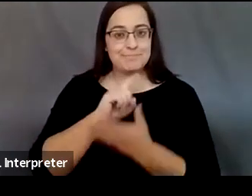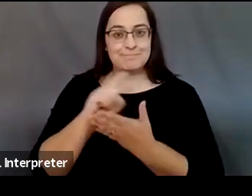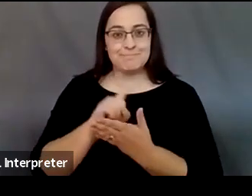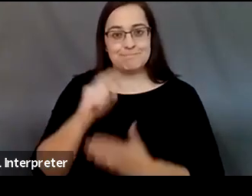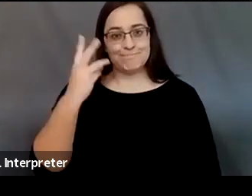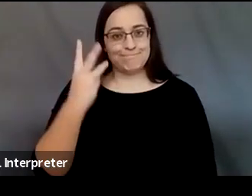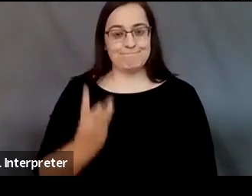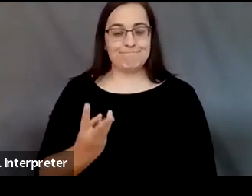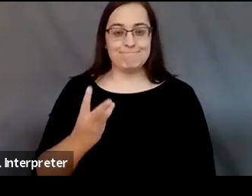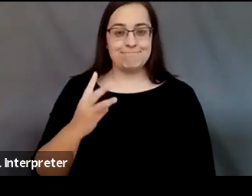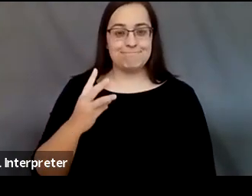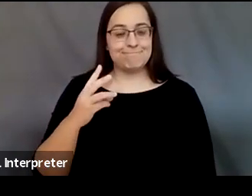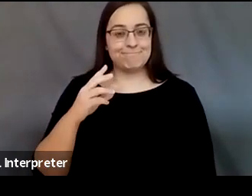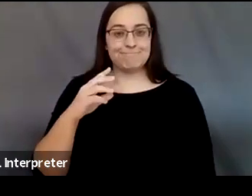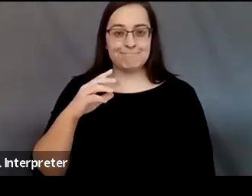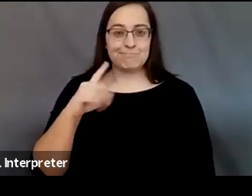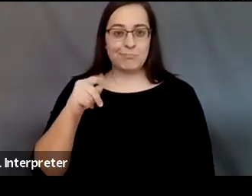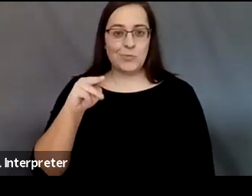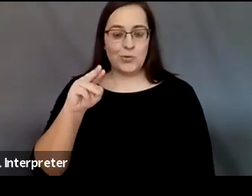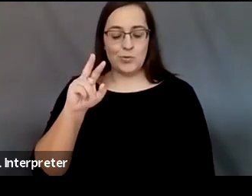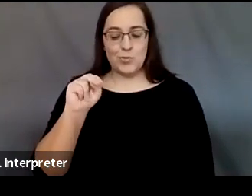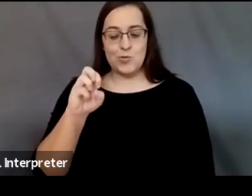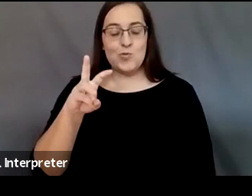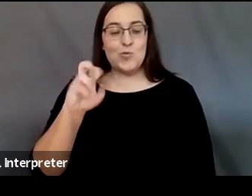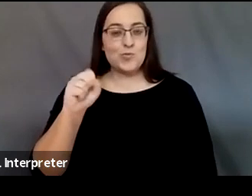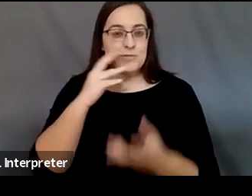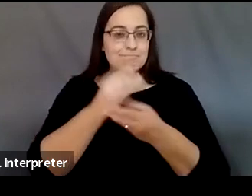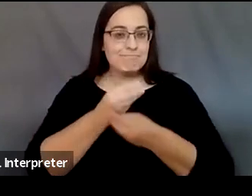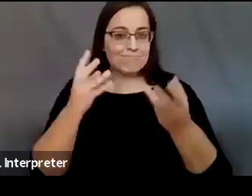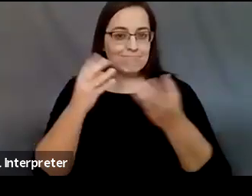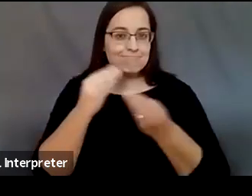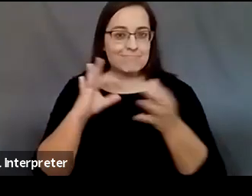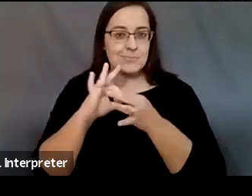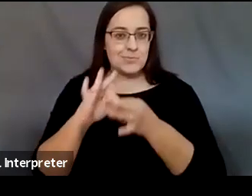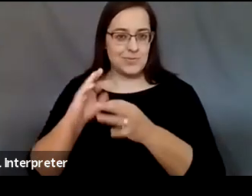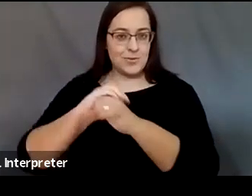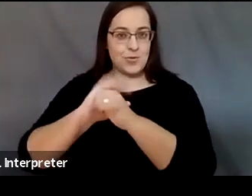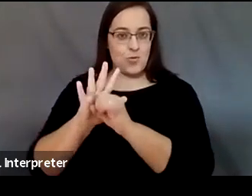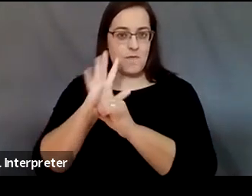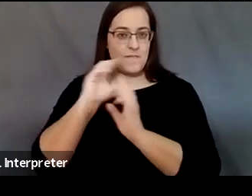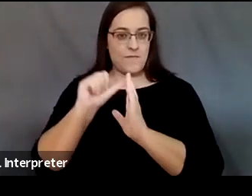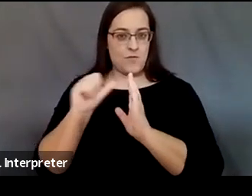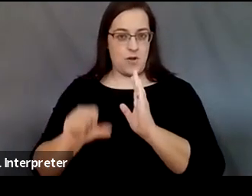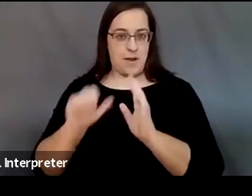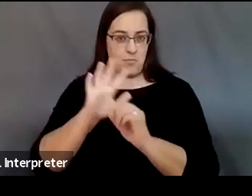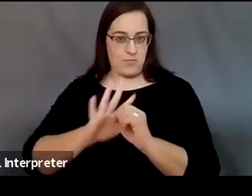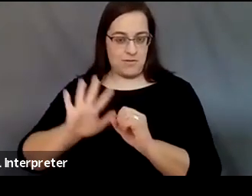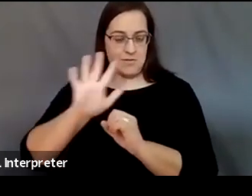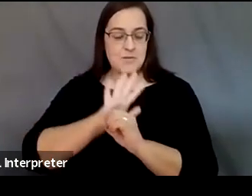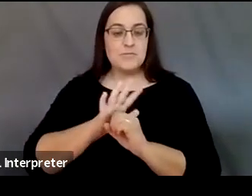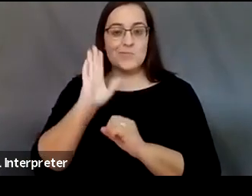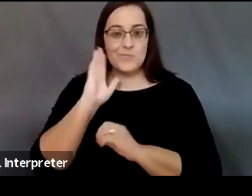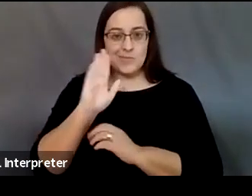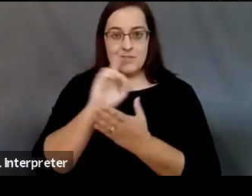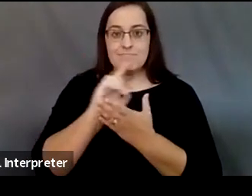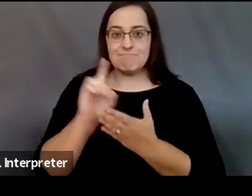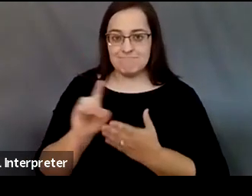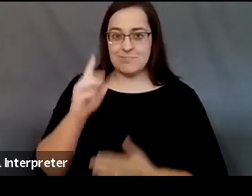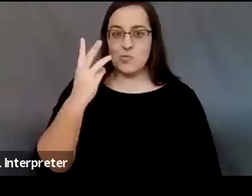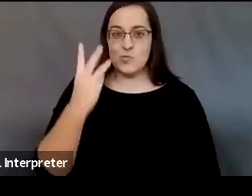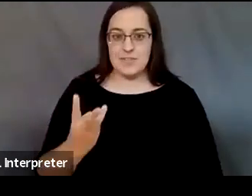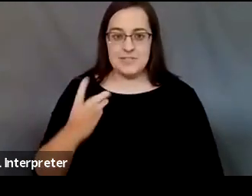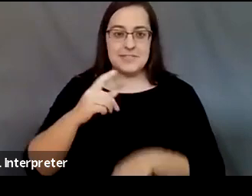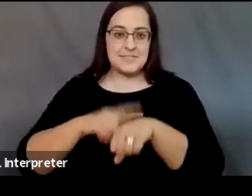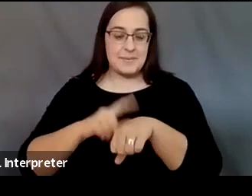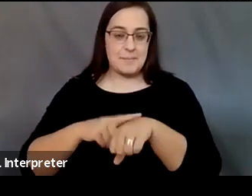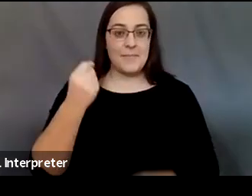Wednesday news conference for the latest in COVID-19 information for the Amarillo community. Once again, we do these every Wednesday at